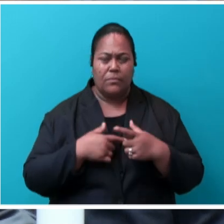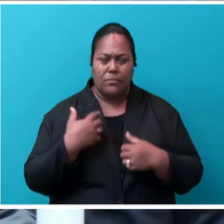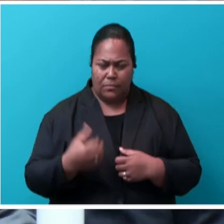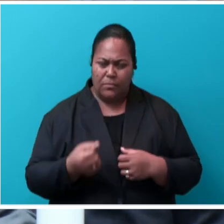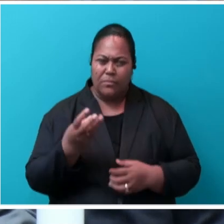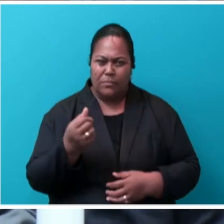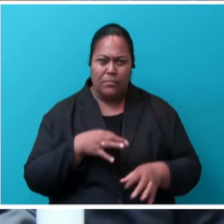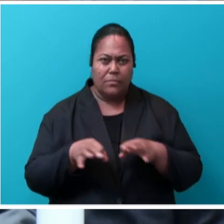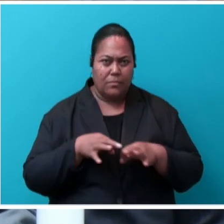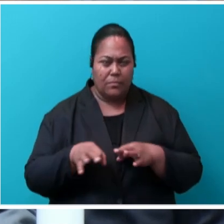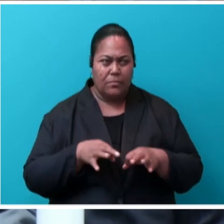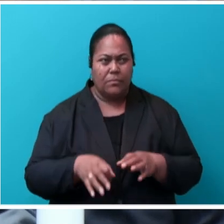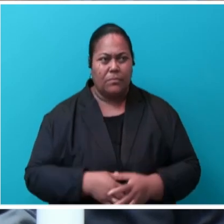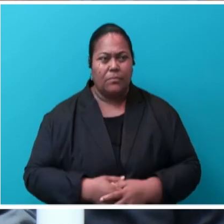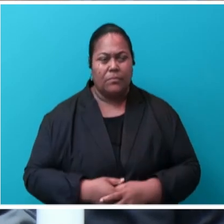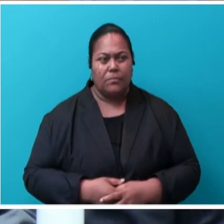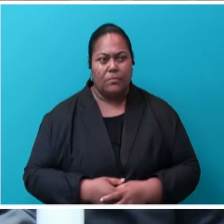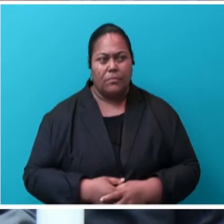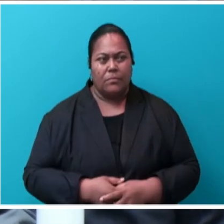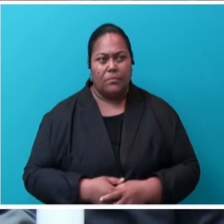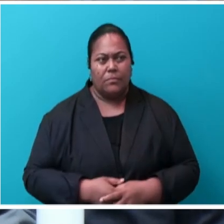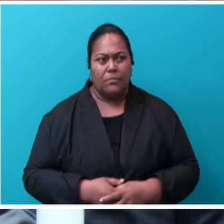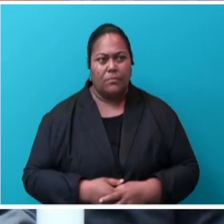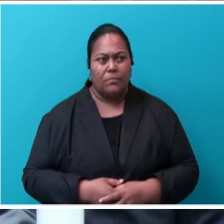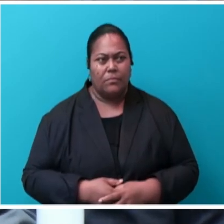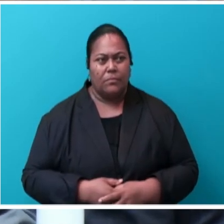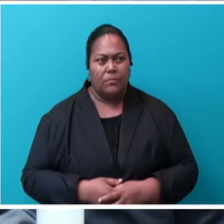is, and this is based on one of the recommendations that was